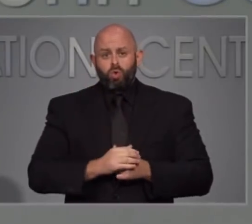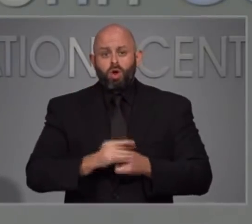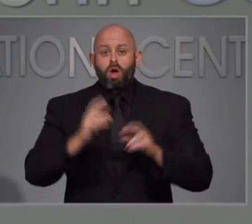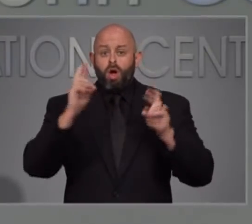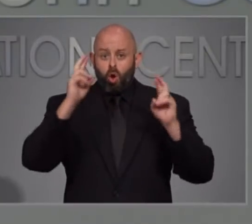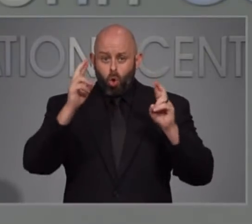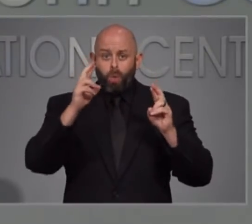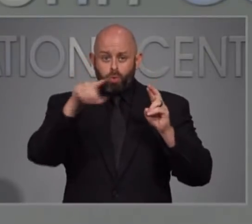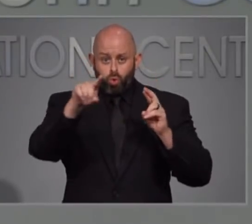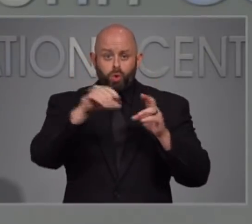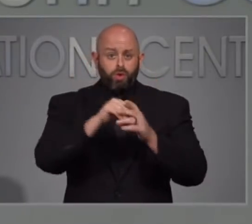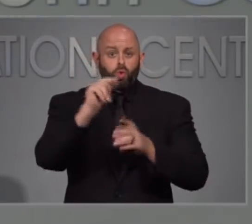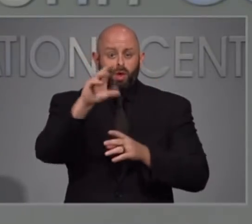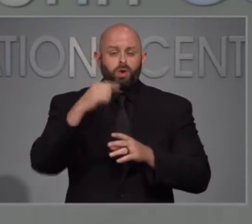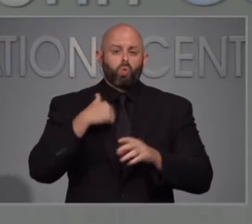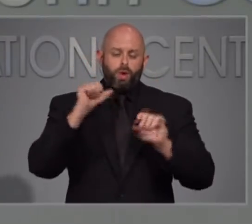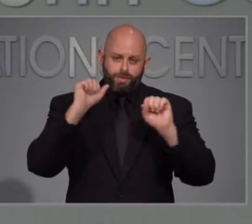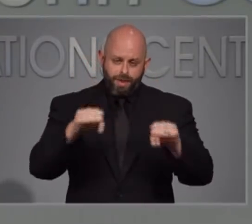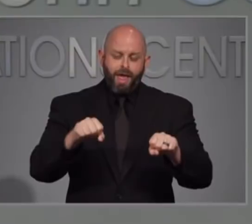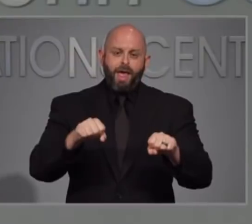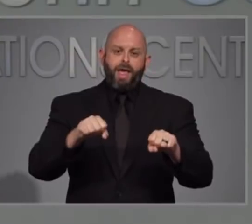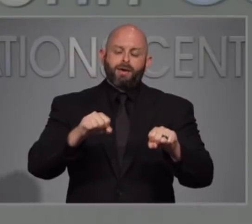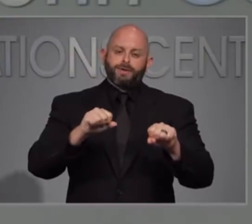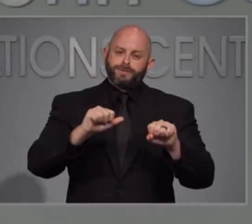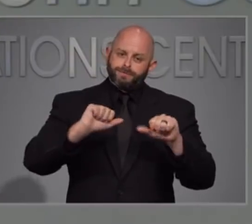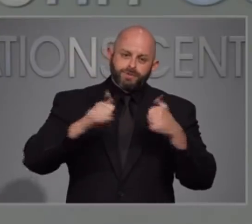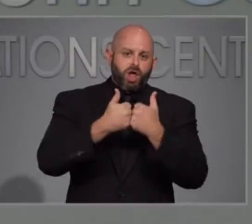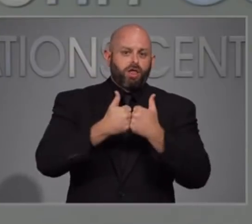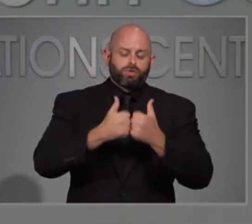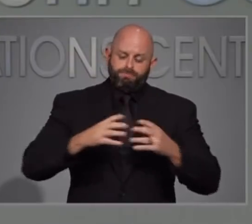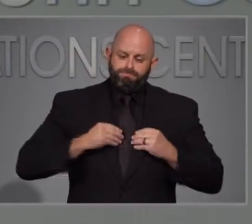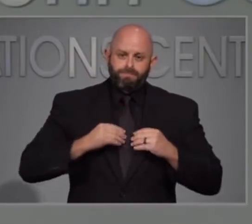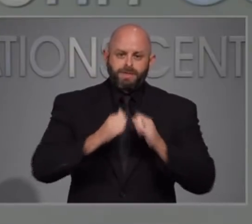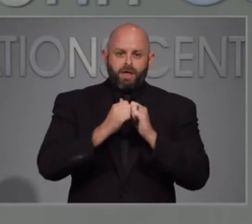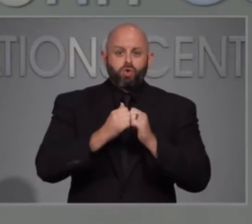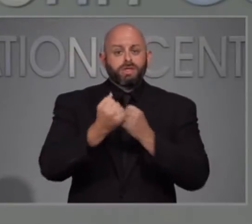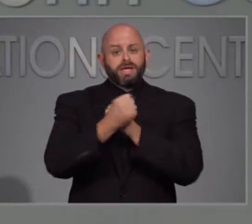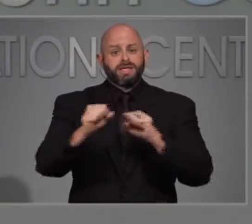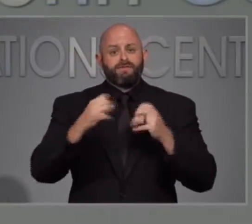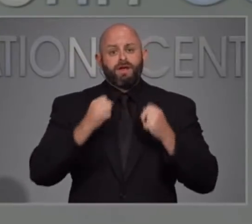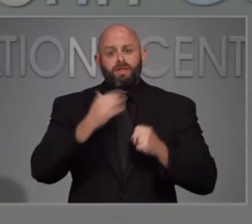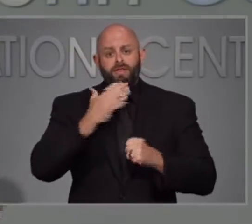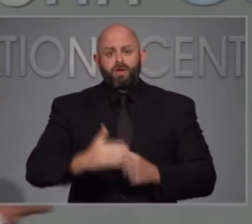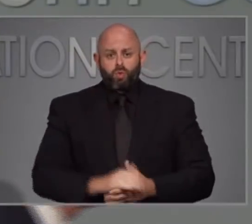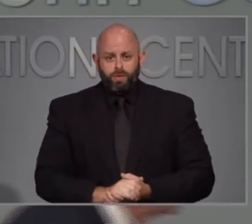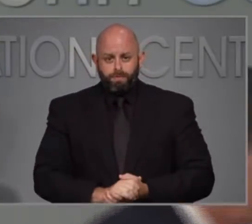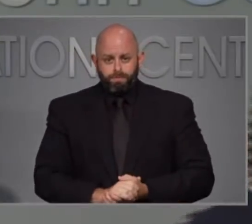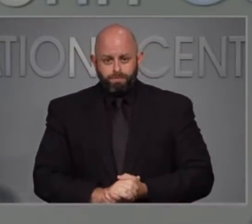North Carolinians that we can tackle this challenge together. Stay safe and healthy. Thank you.